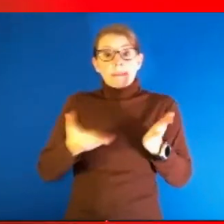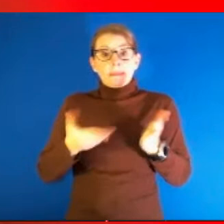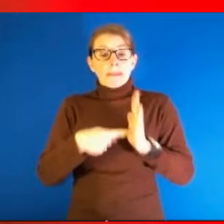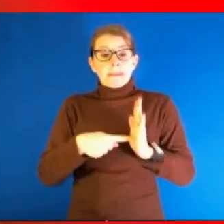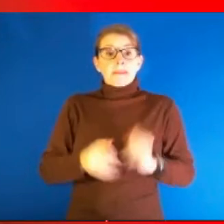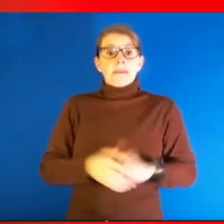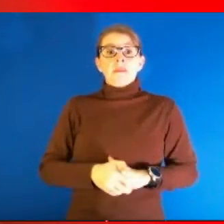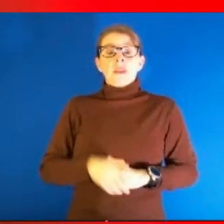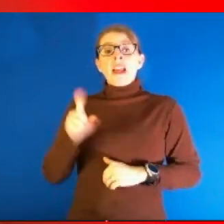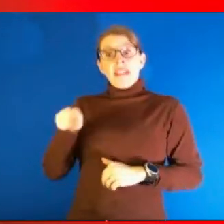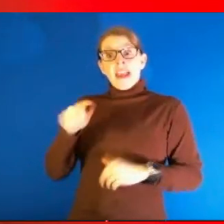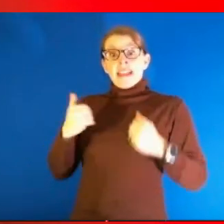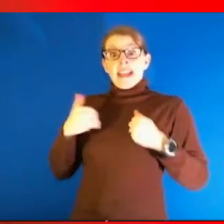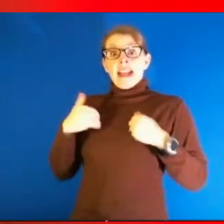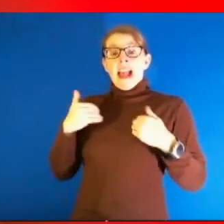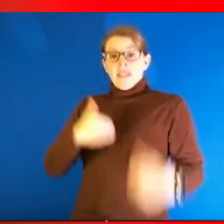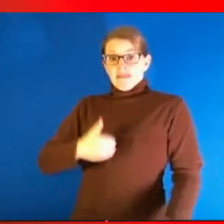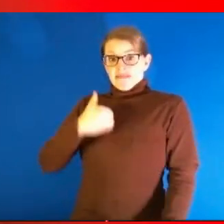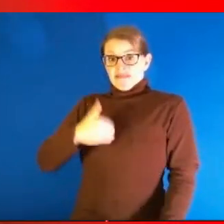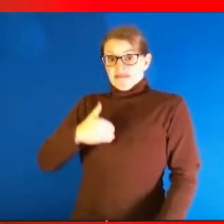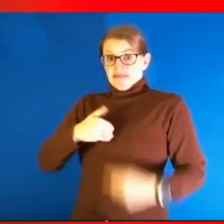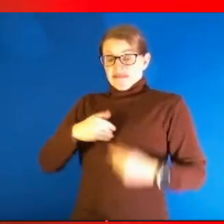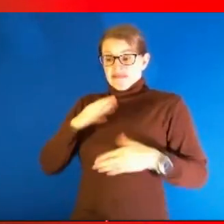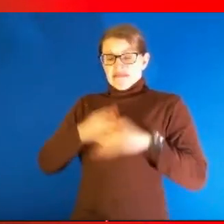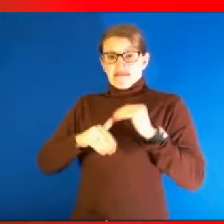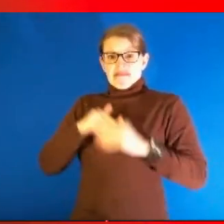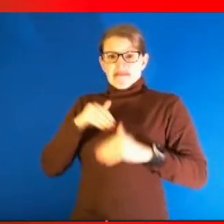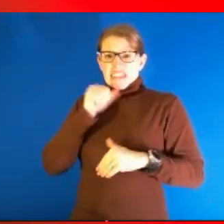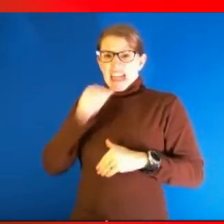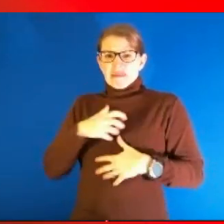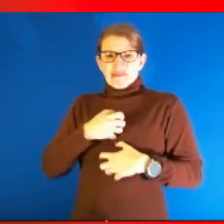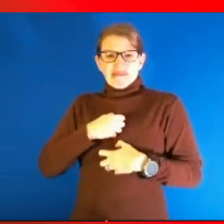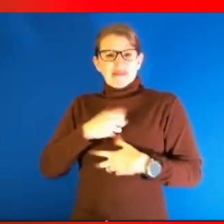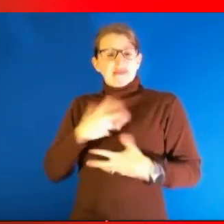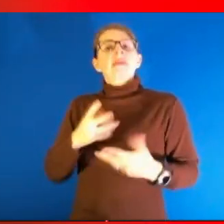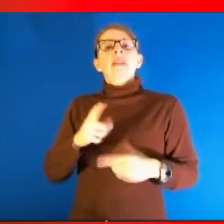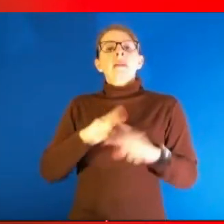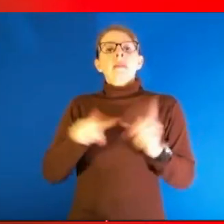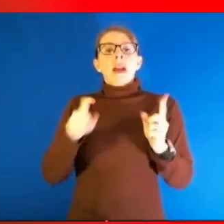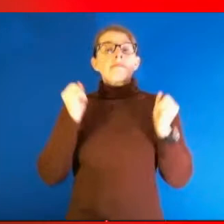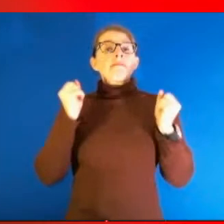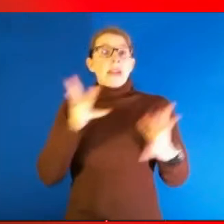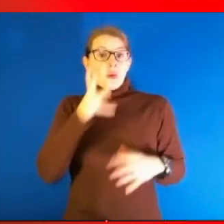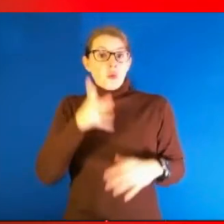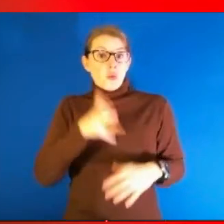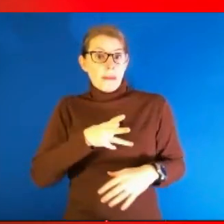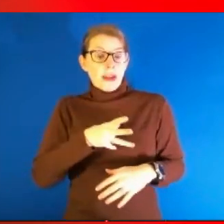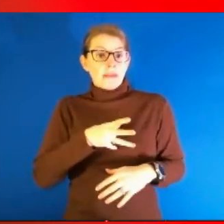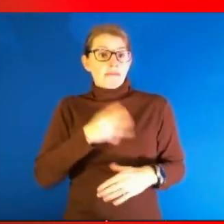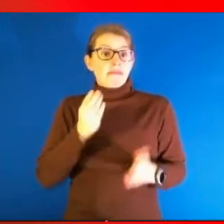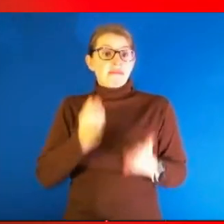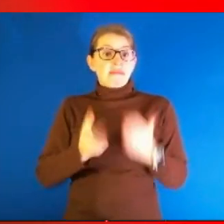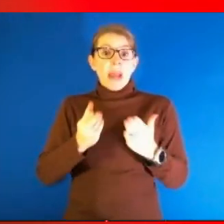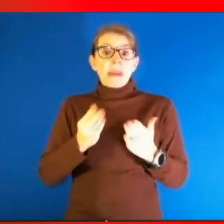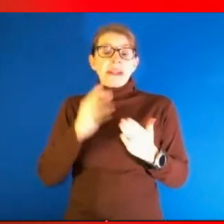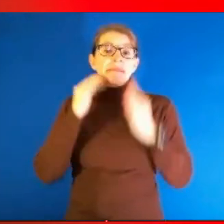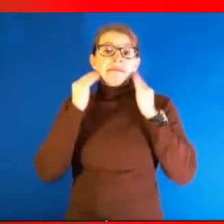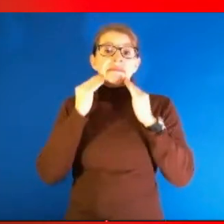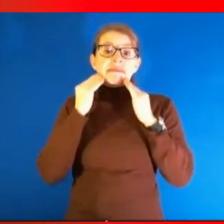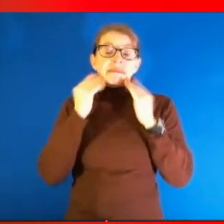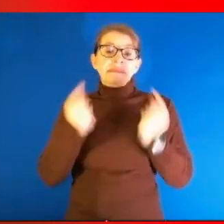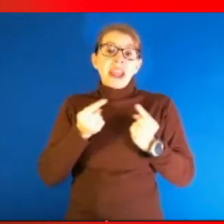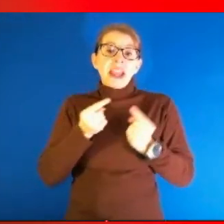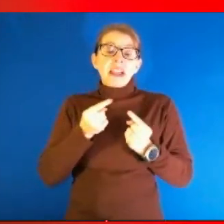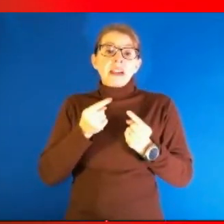typical mid-sternal chest discomfort, but a lot of women may just have a little jaw pain or arm pain,